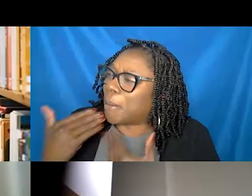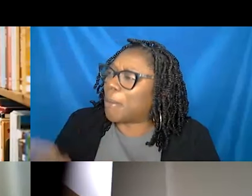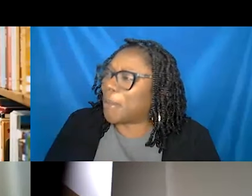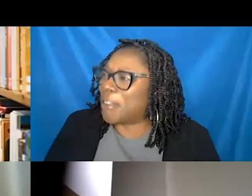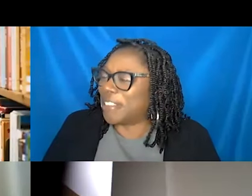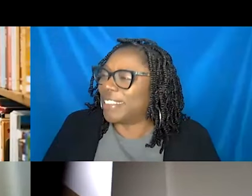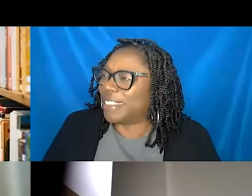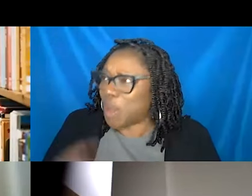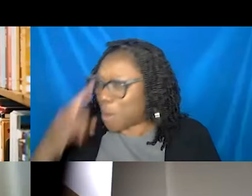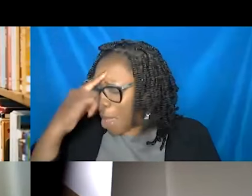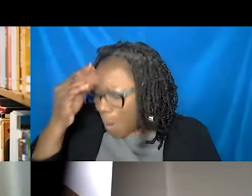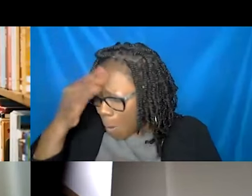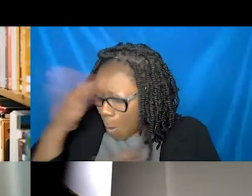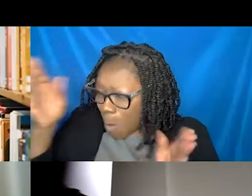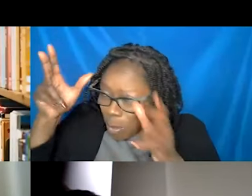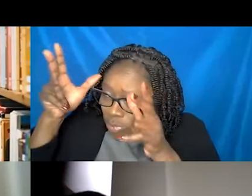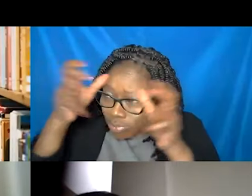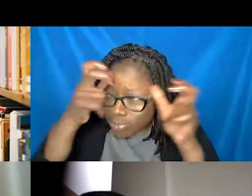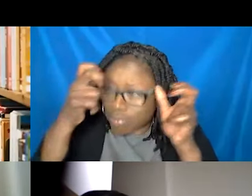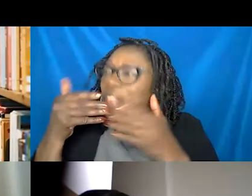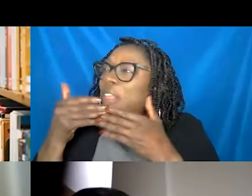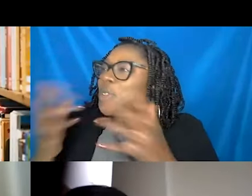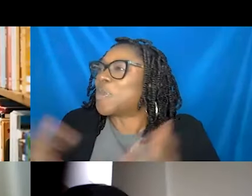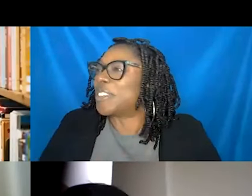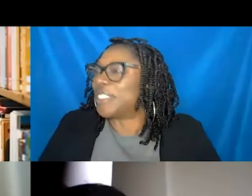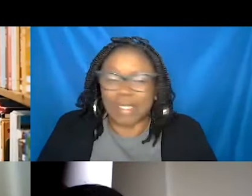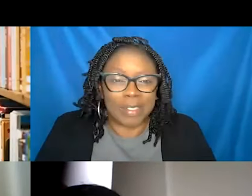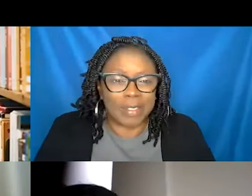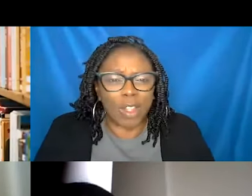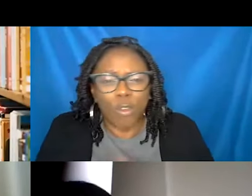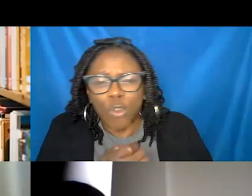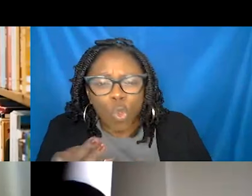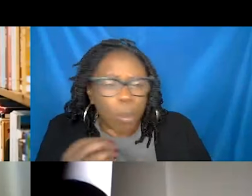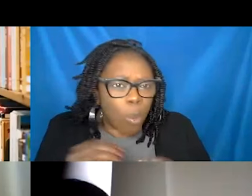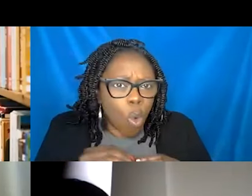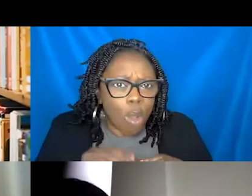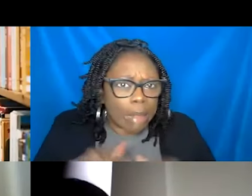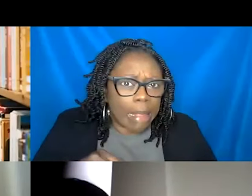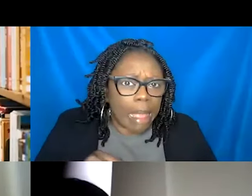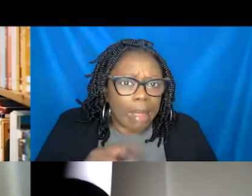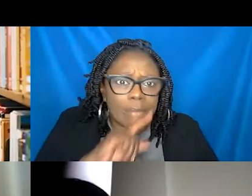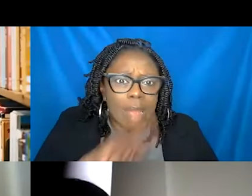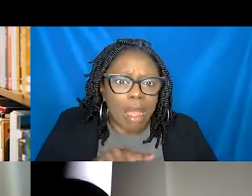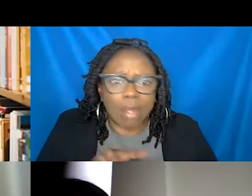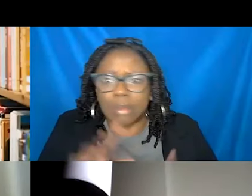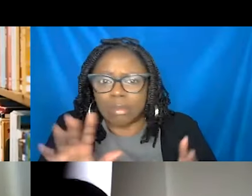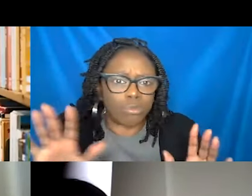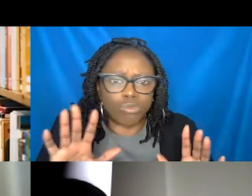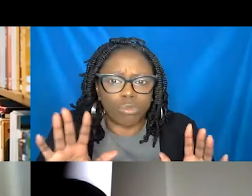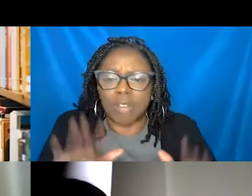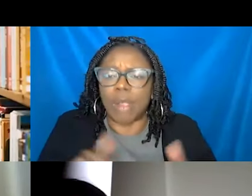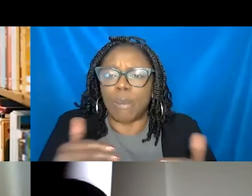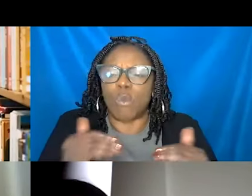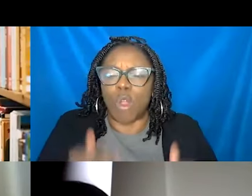that open mind to more learning. We have just a few more. The people I called earlier that didn't respond, we'll just go ahead and move on. But I do have a few